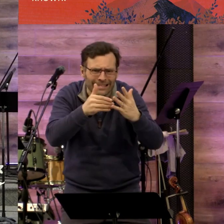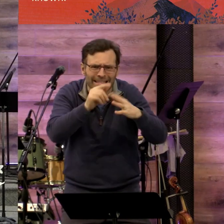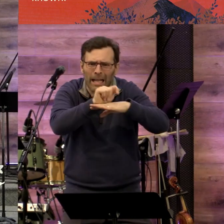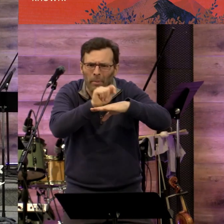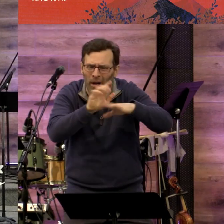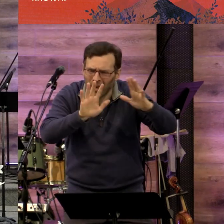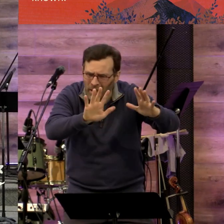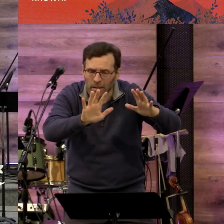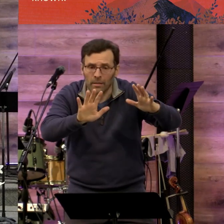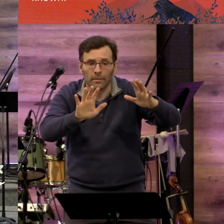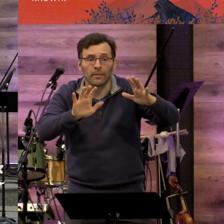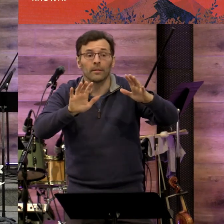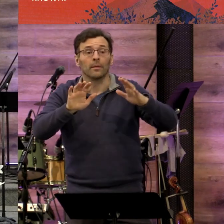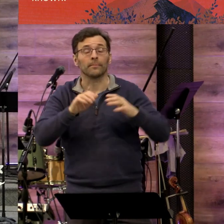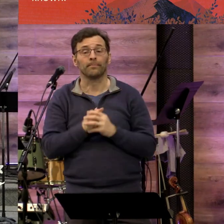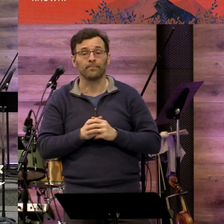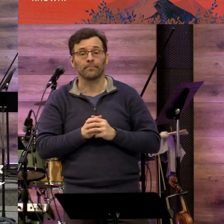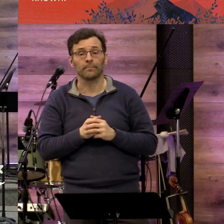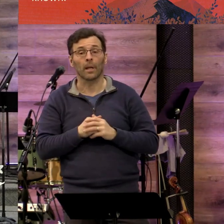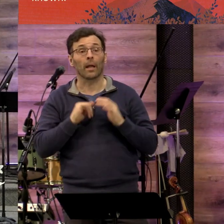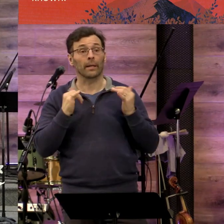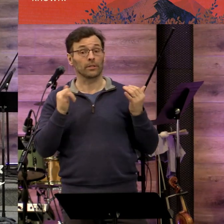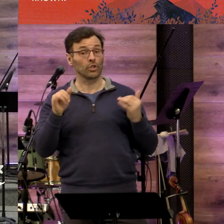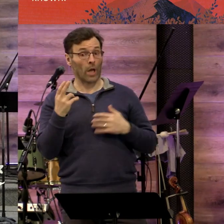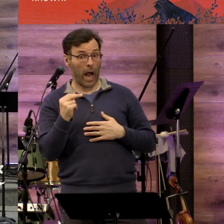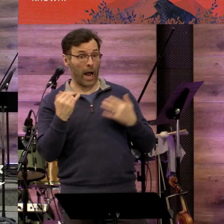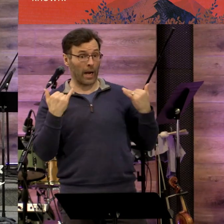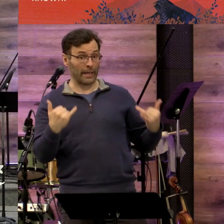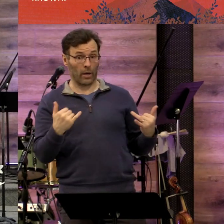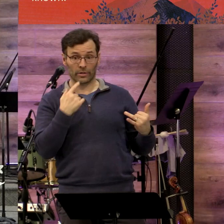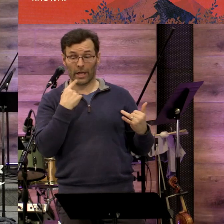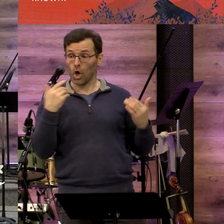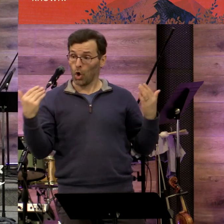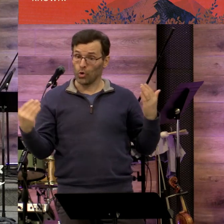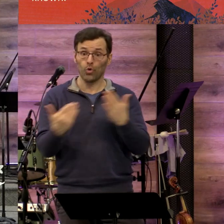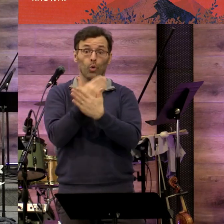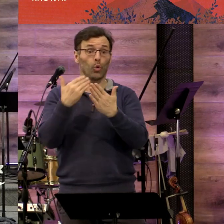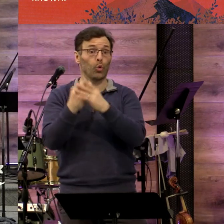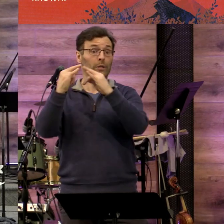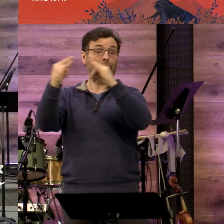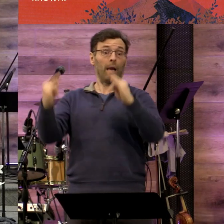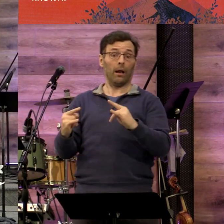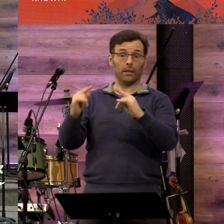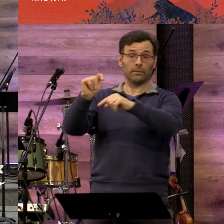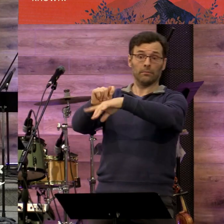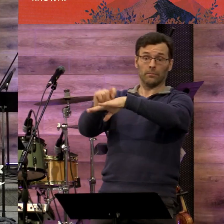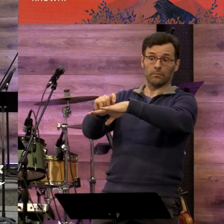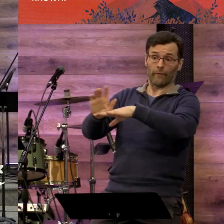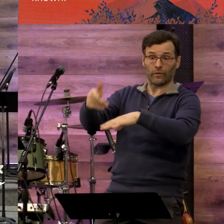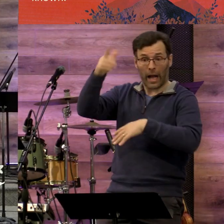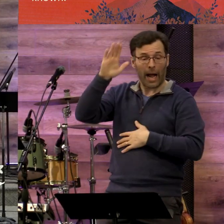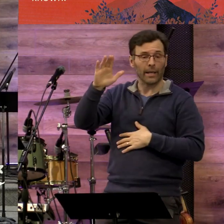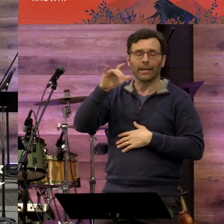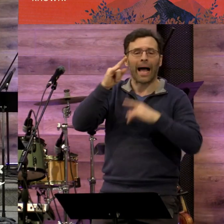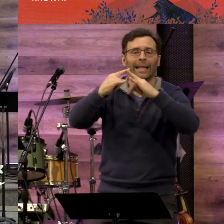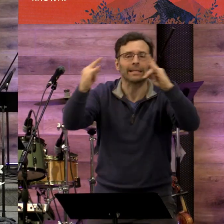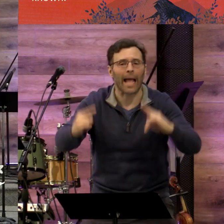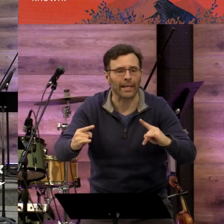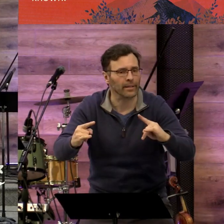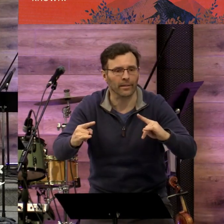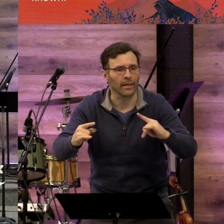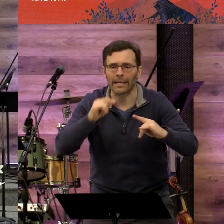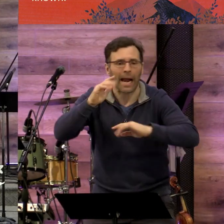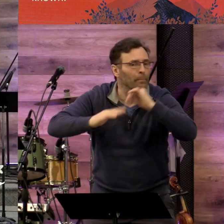meet. But now John is claiming that the new tabernacle of God is not a tent, and it's